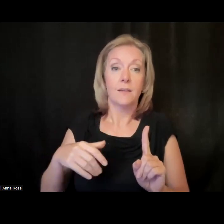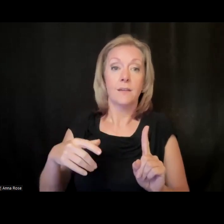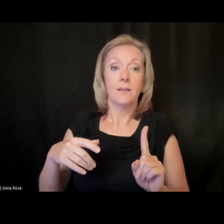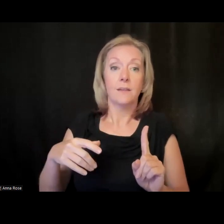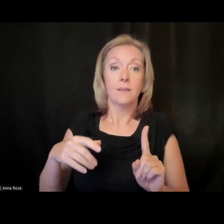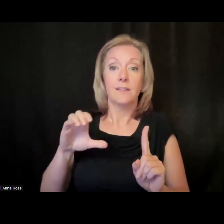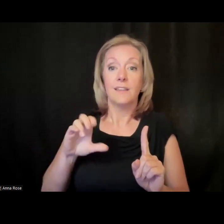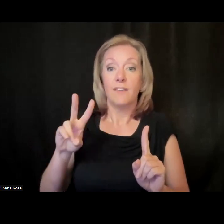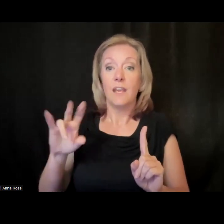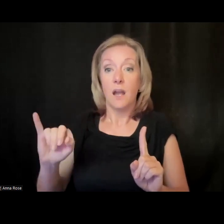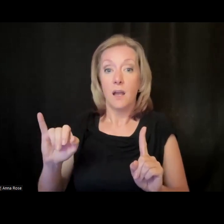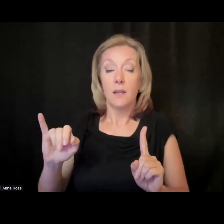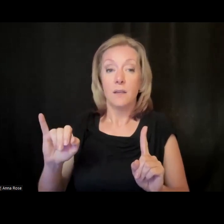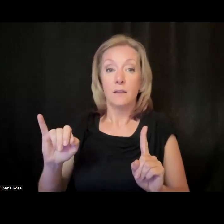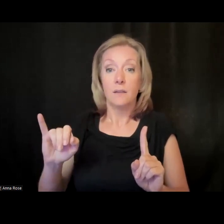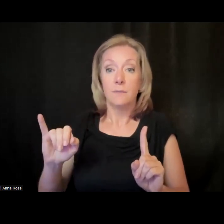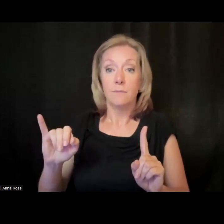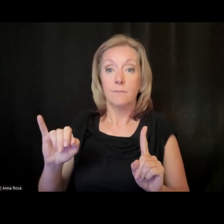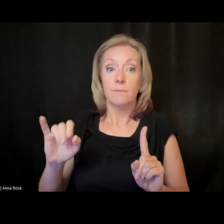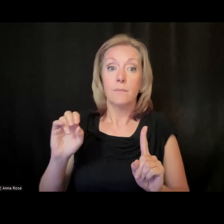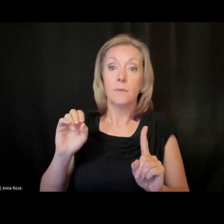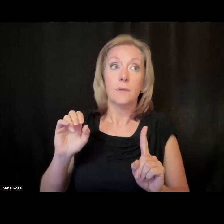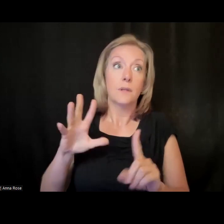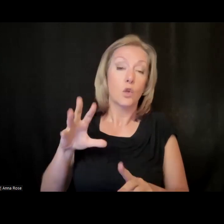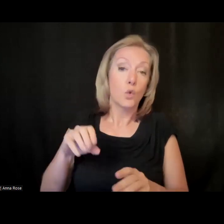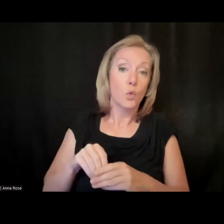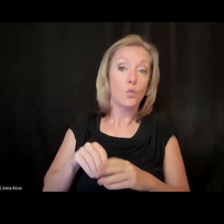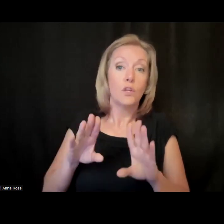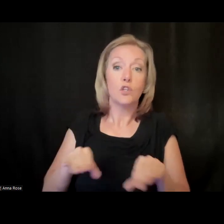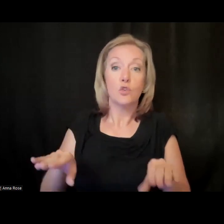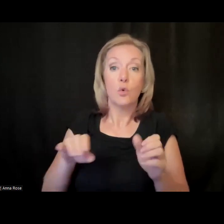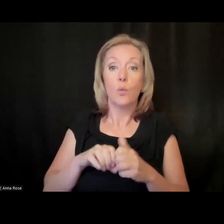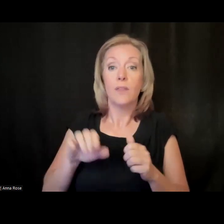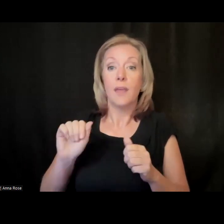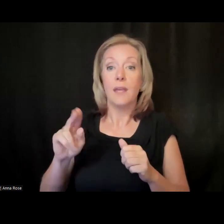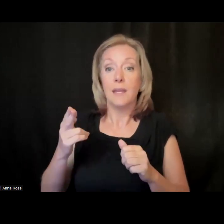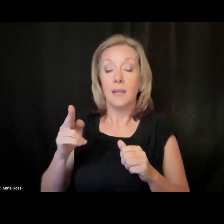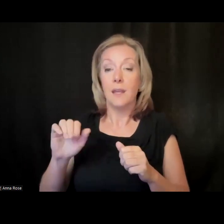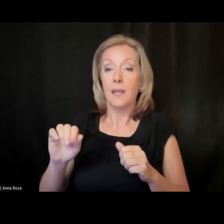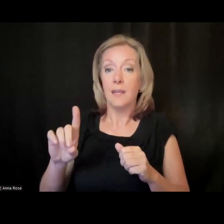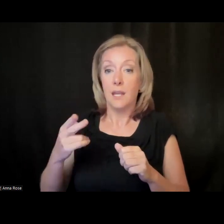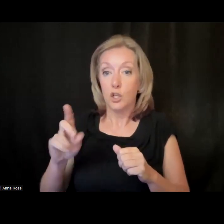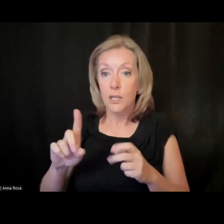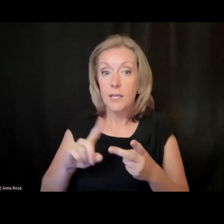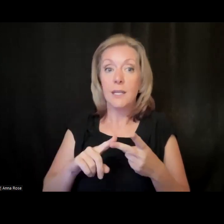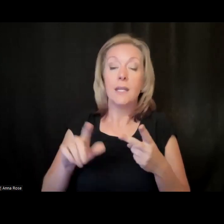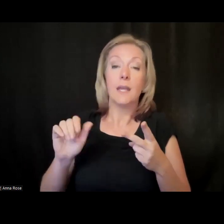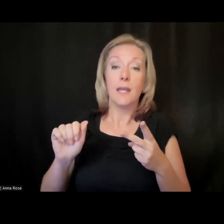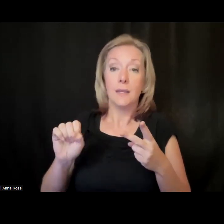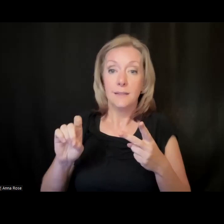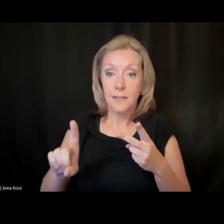cerebral/cortical visual impairment. So they are including populations of kids with ADD, populations of kids with